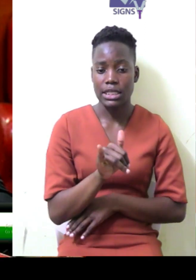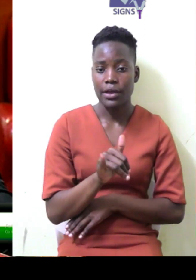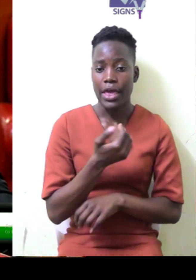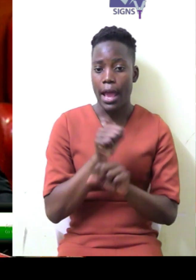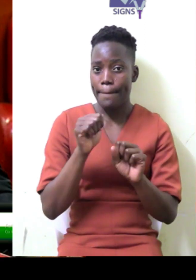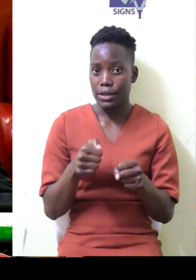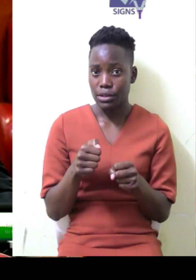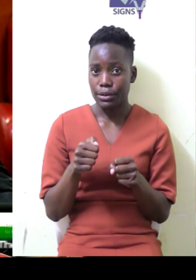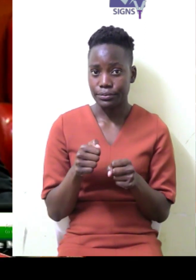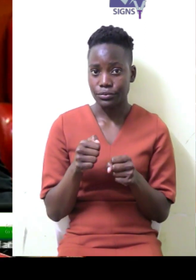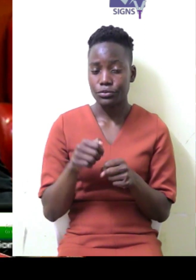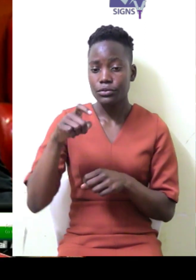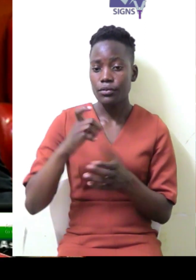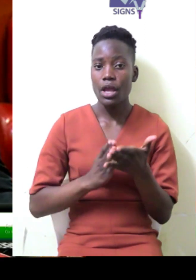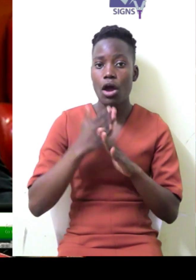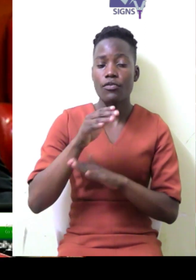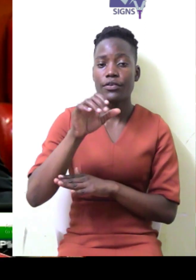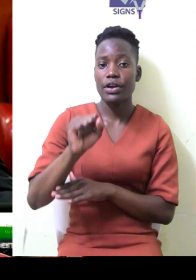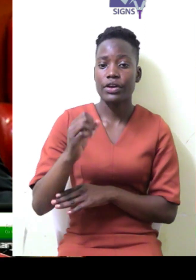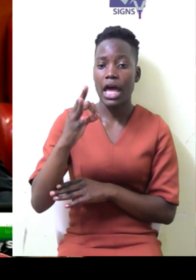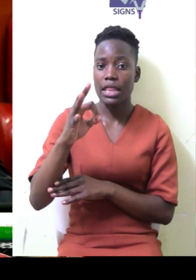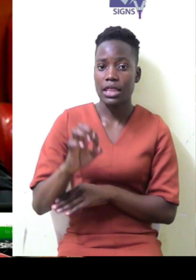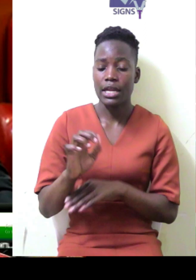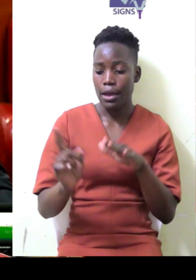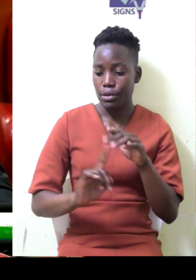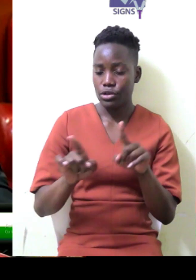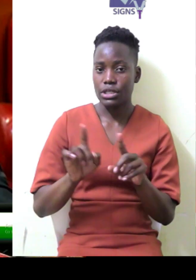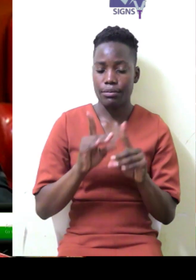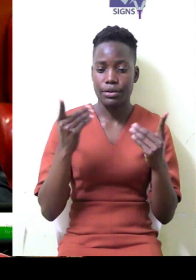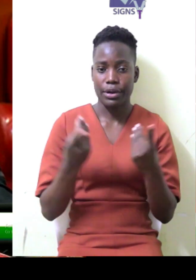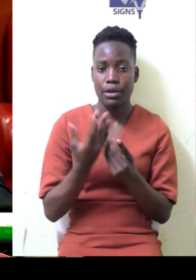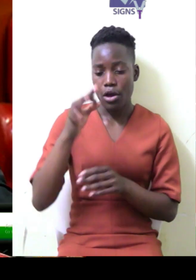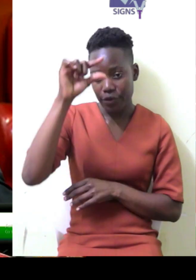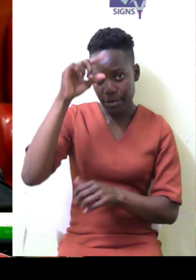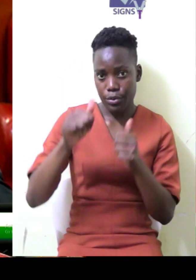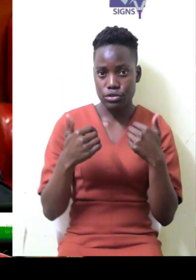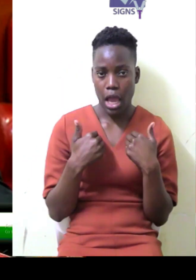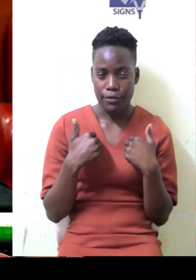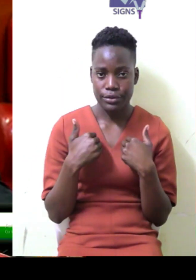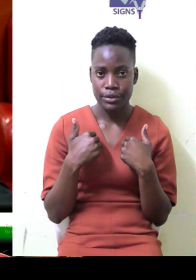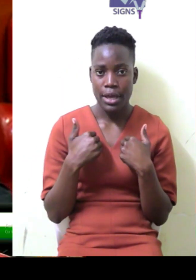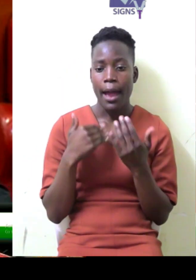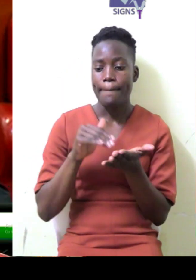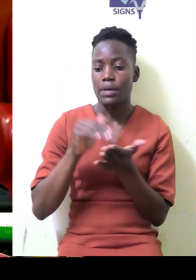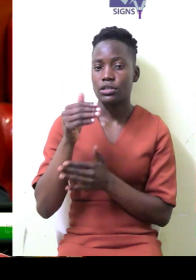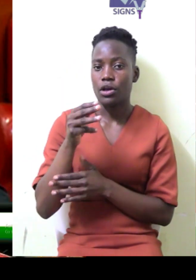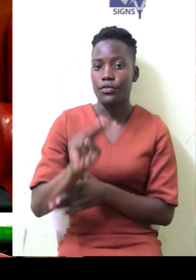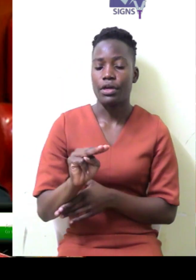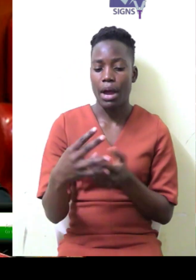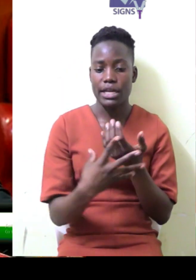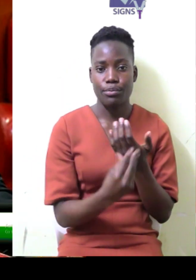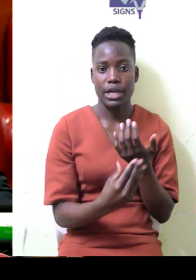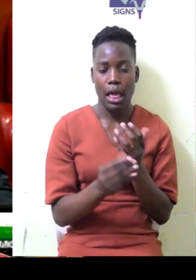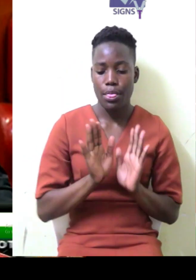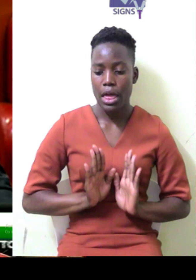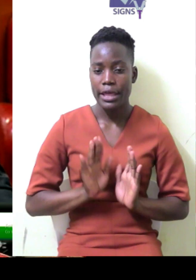need the over 530 ministries and departments of government that we have, the parastotals. Most of them are duplicative. And